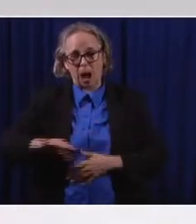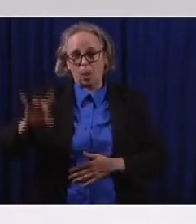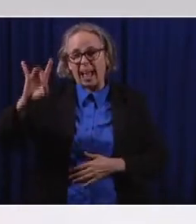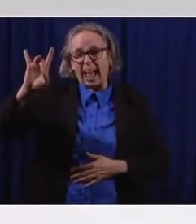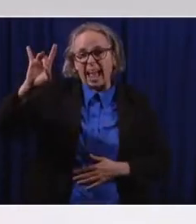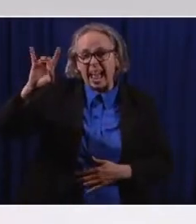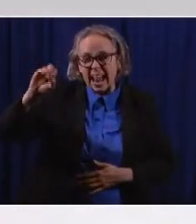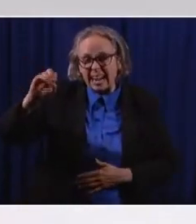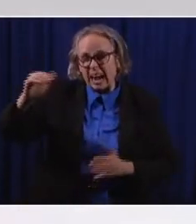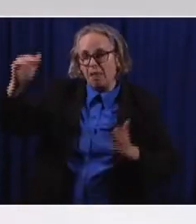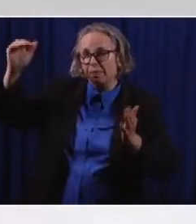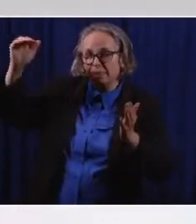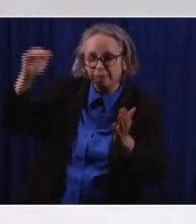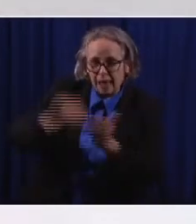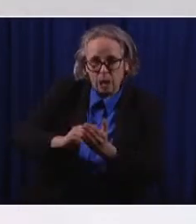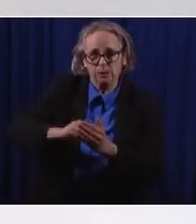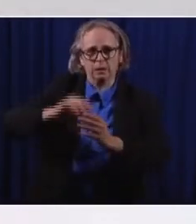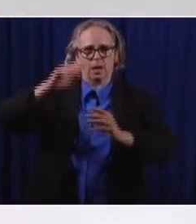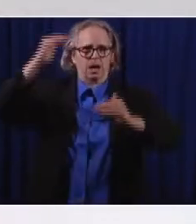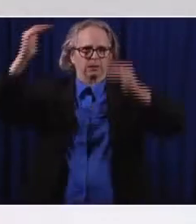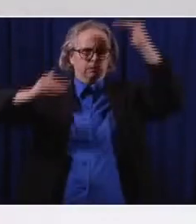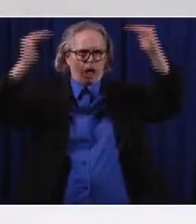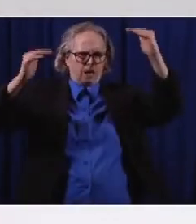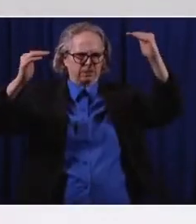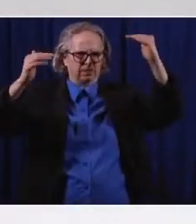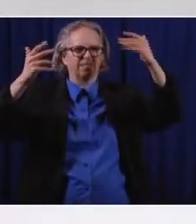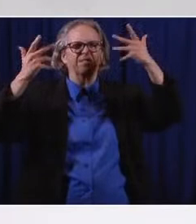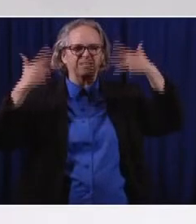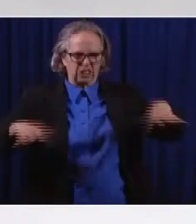have had COVID during these 20 days in July.